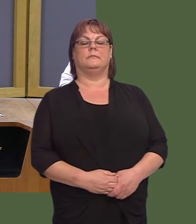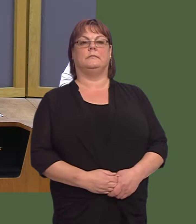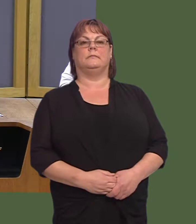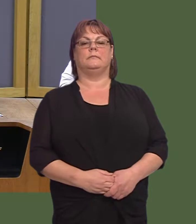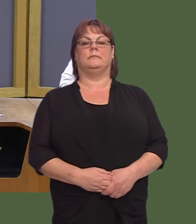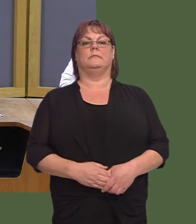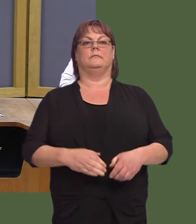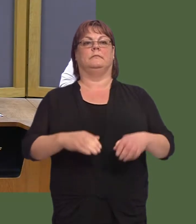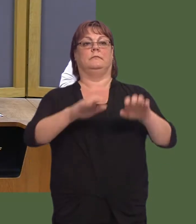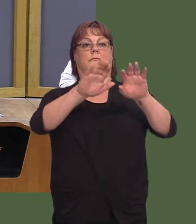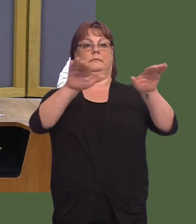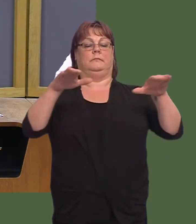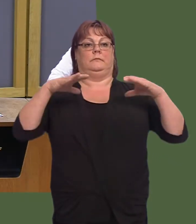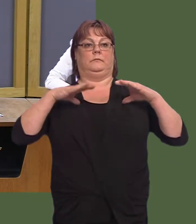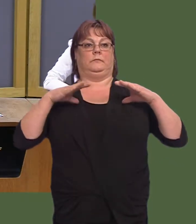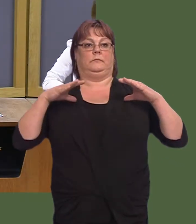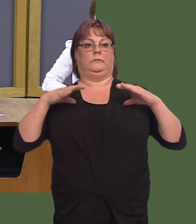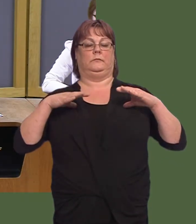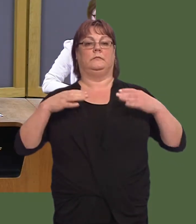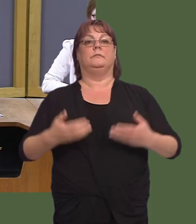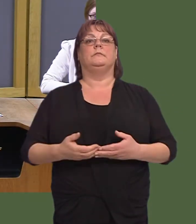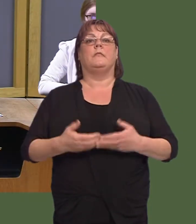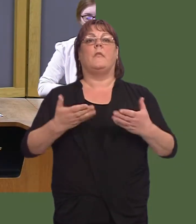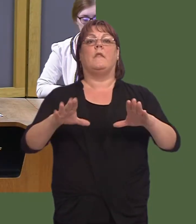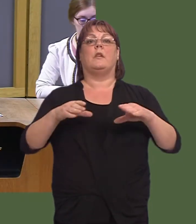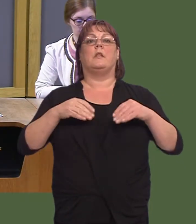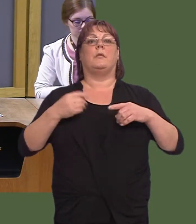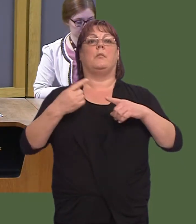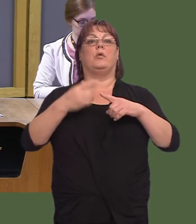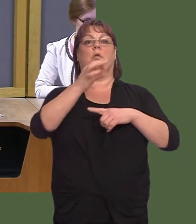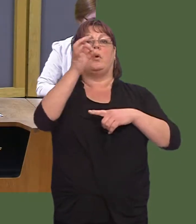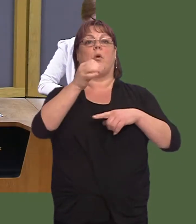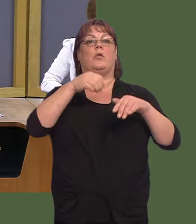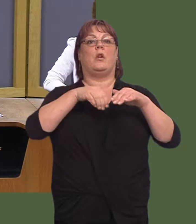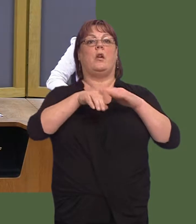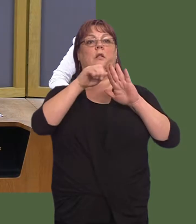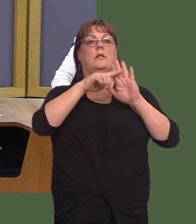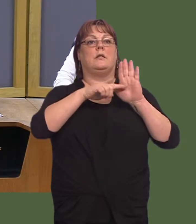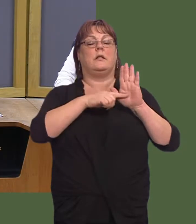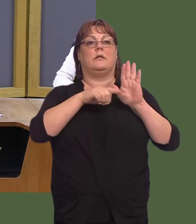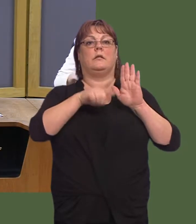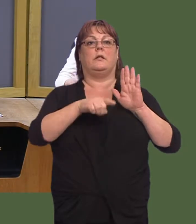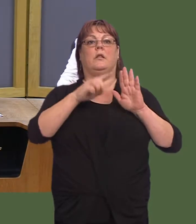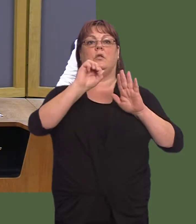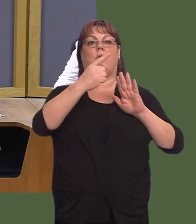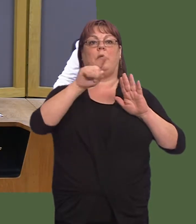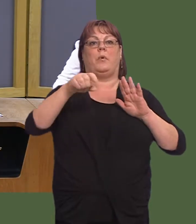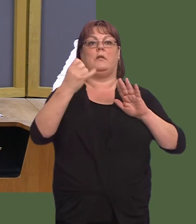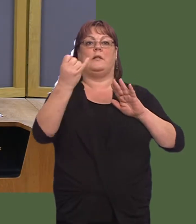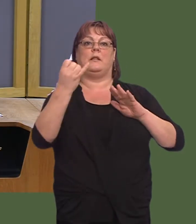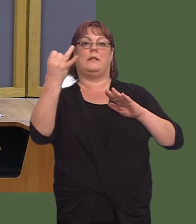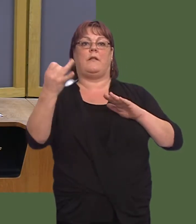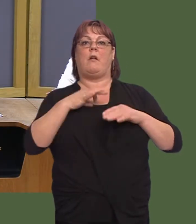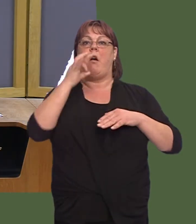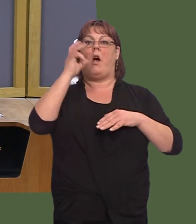Galw'r aelodau. I call members to order. I have accepted an emergency question understanding order 12.67 and I call